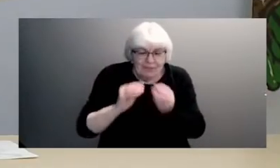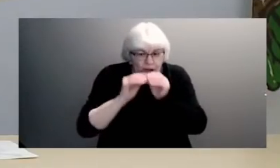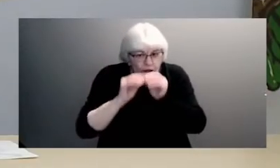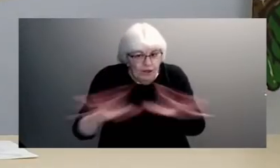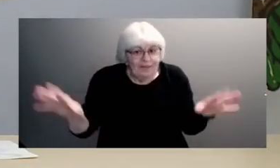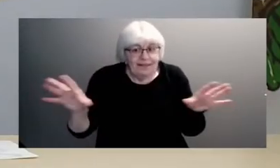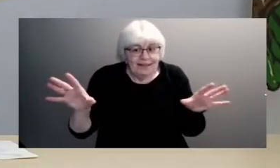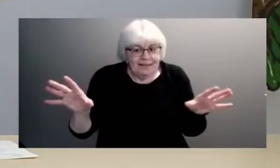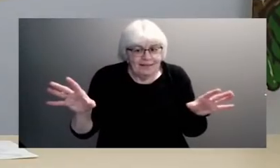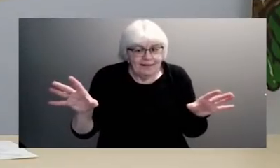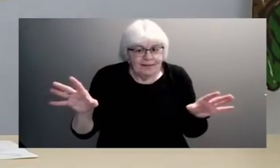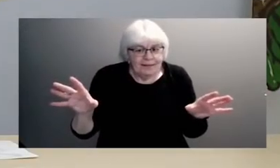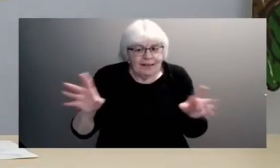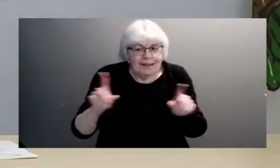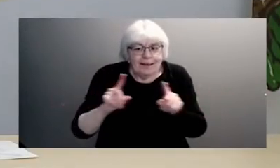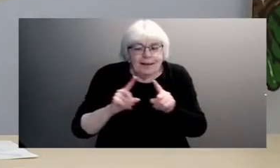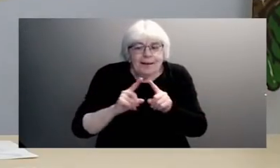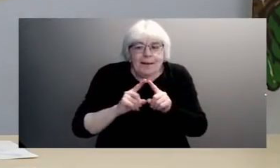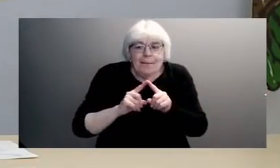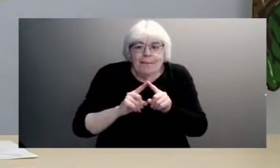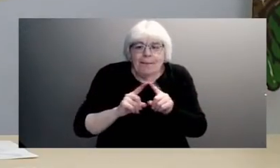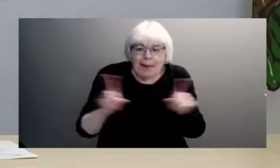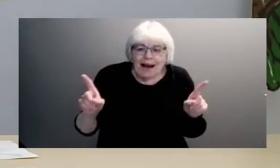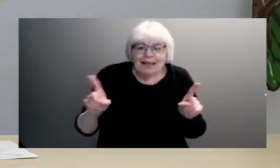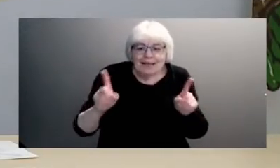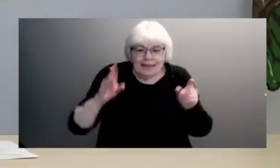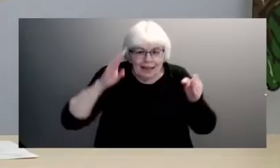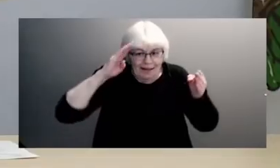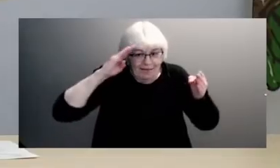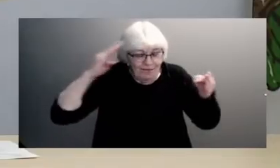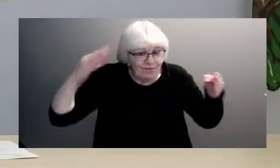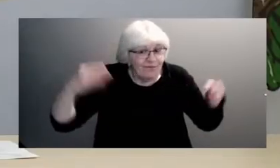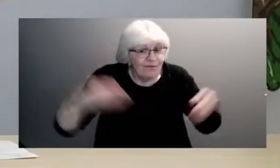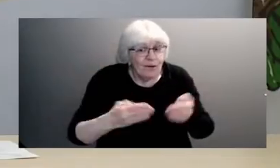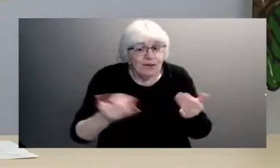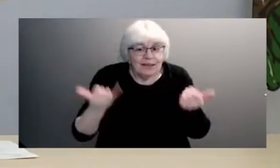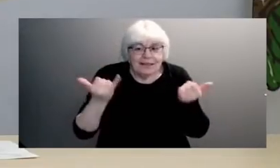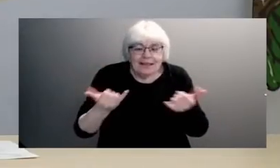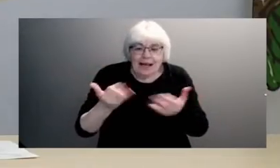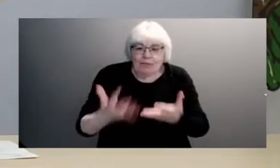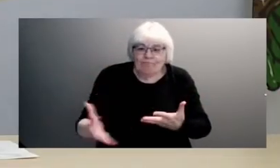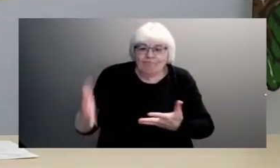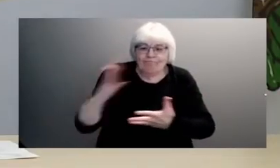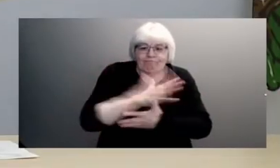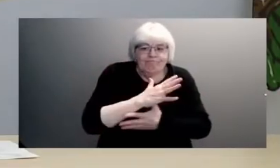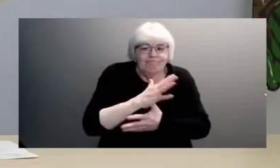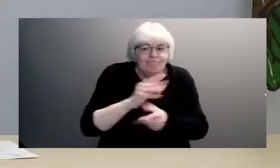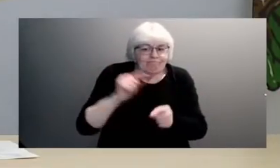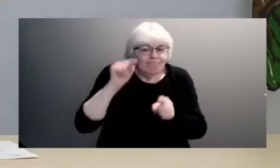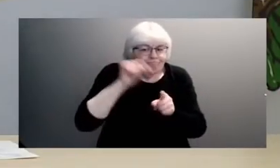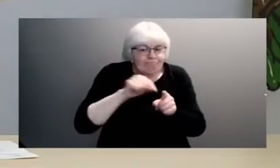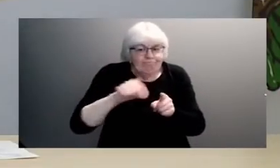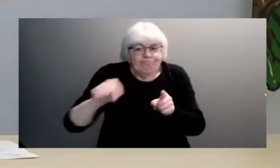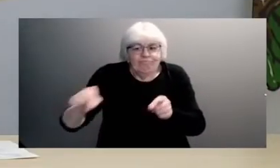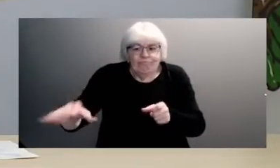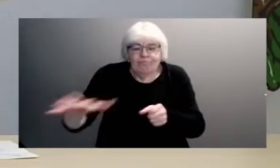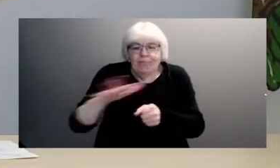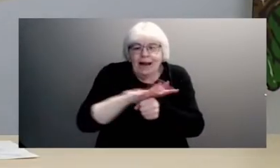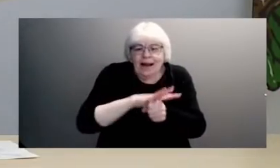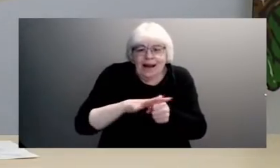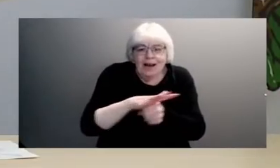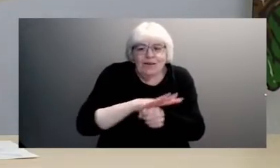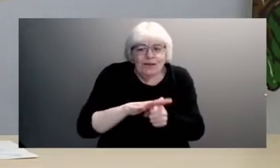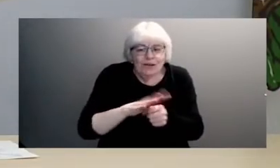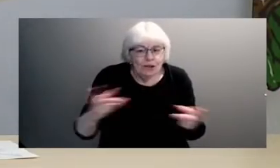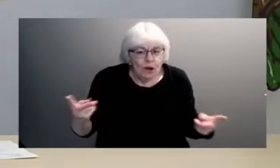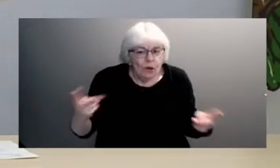where there's risk when you do come back. So no one is allowed to go into long-term care, as a